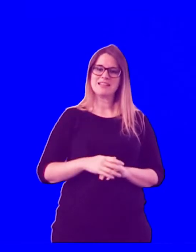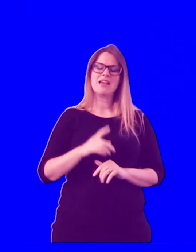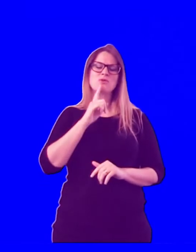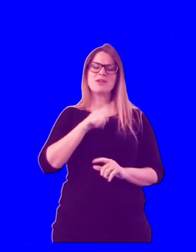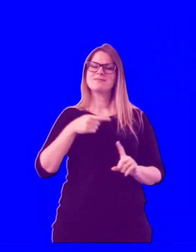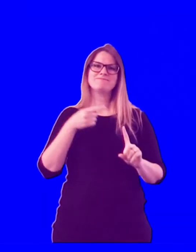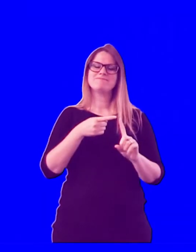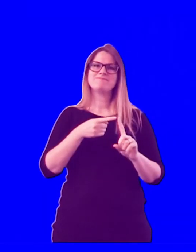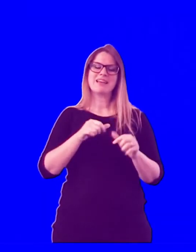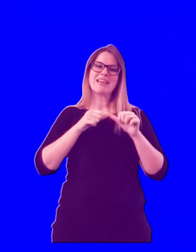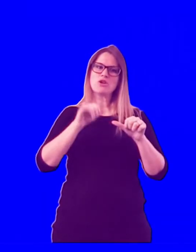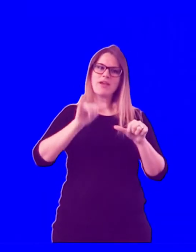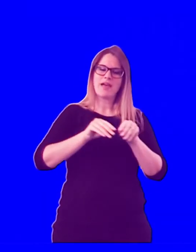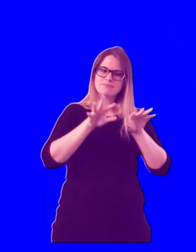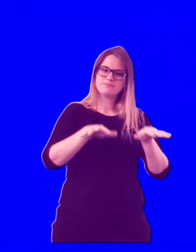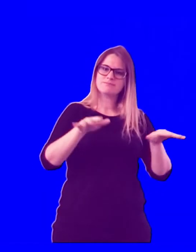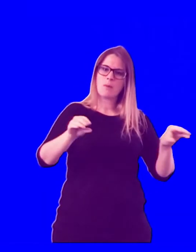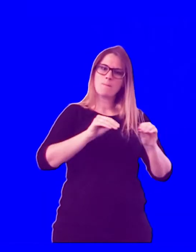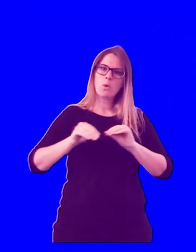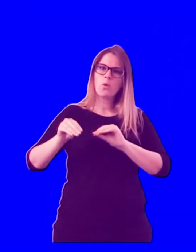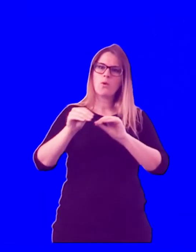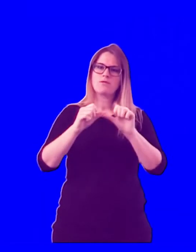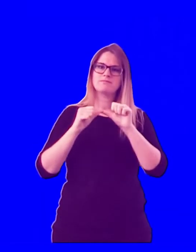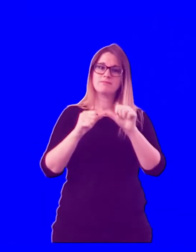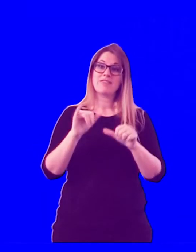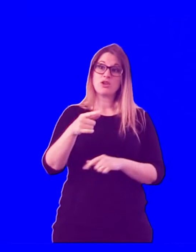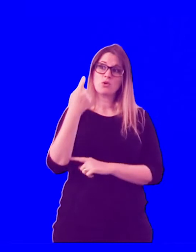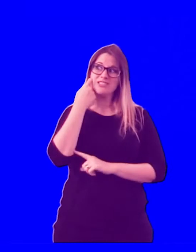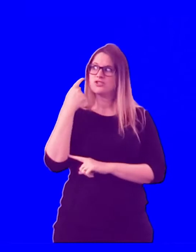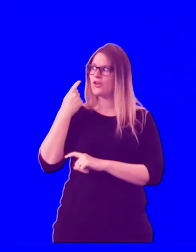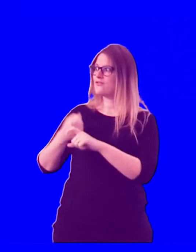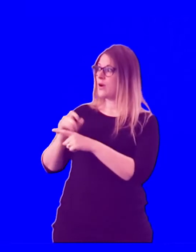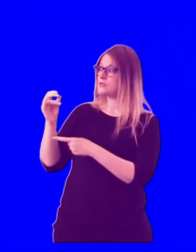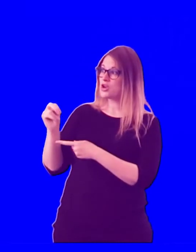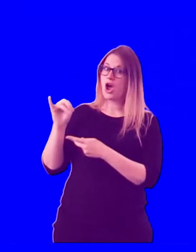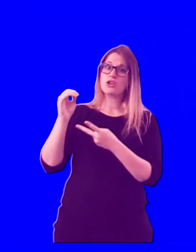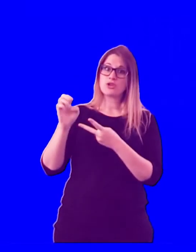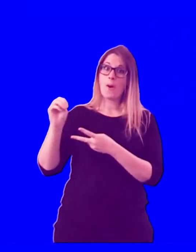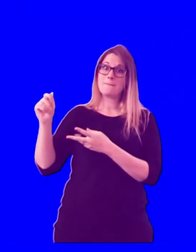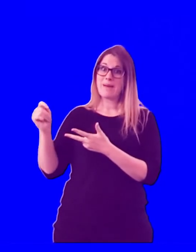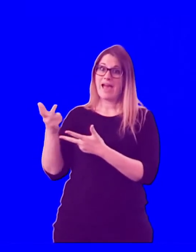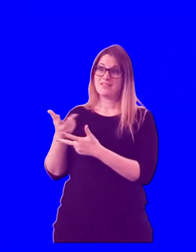really about continuing the ripple, continuing the movement that you heard from John and Joe and Matt.